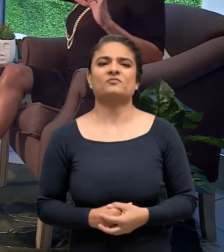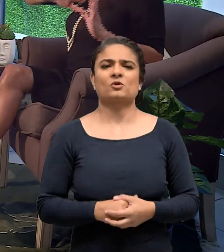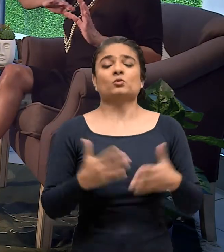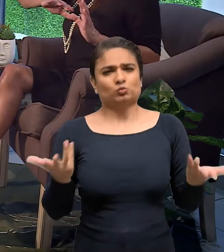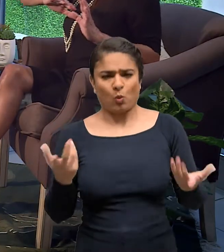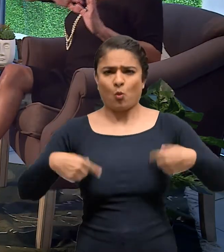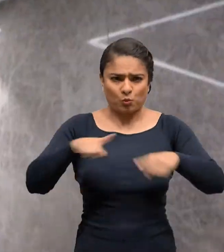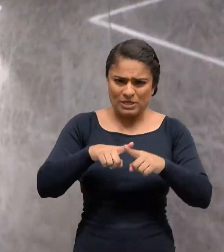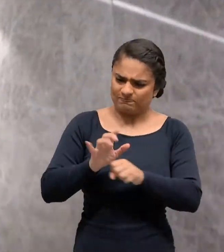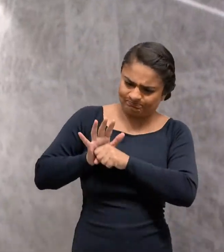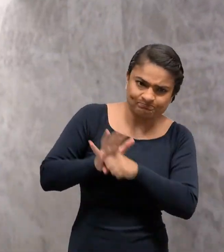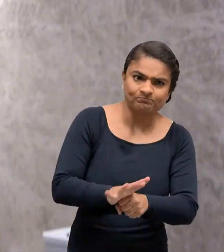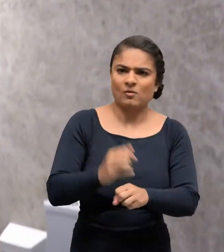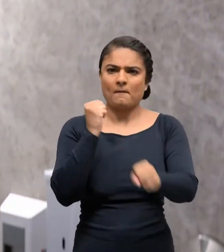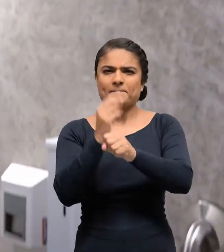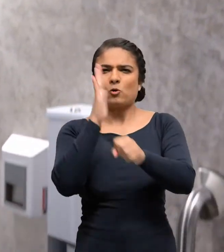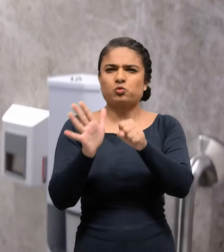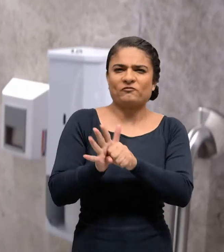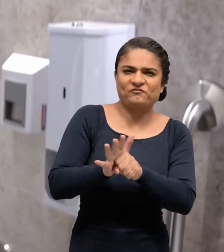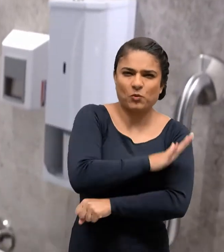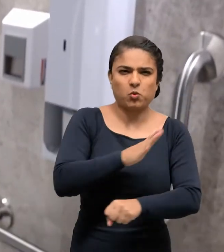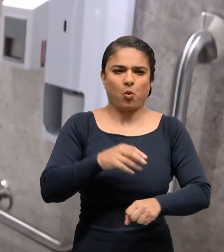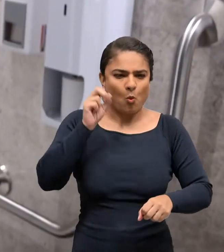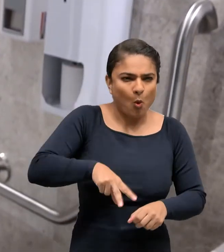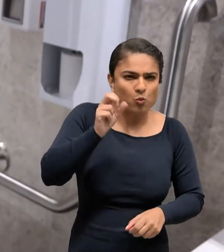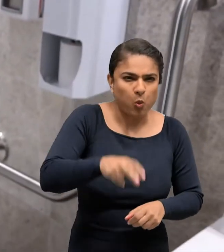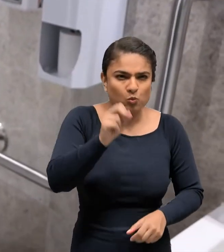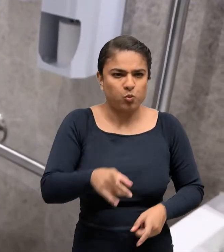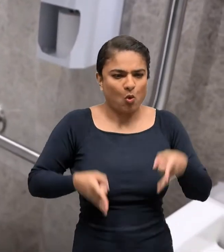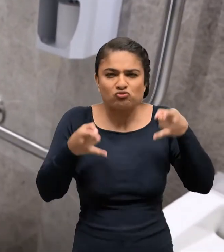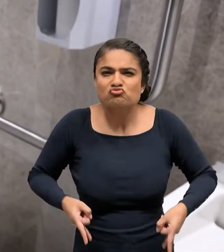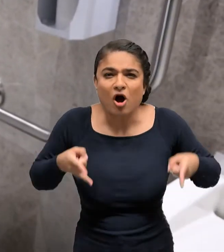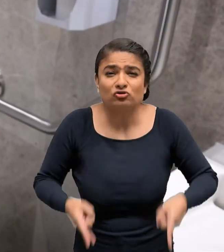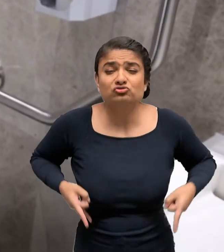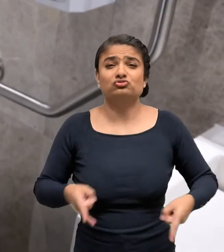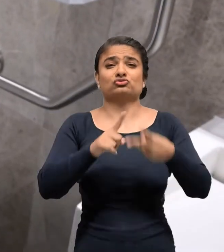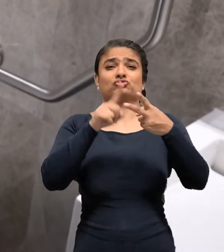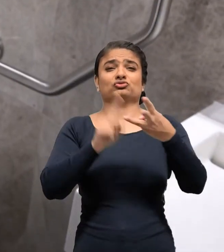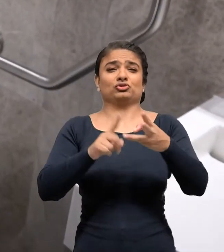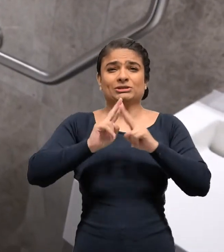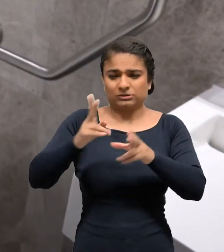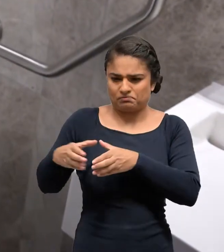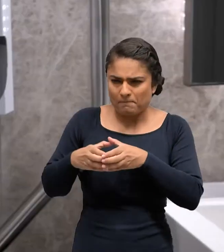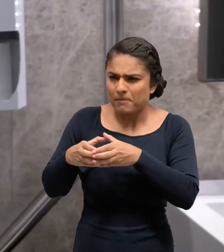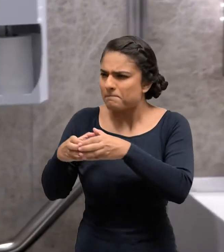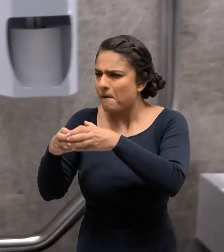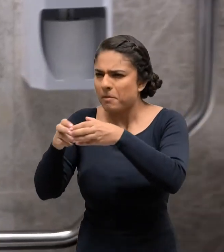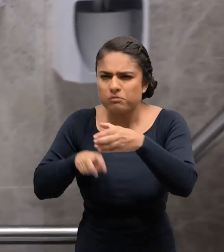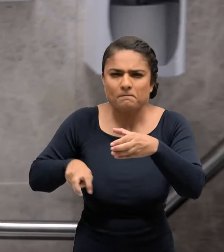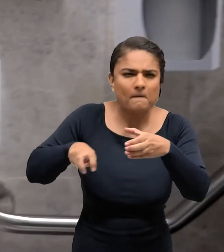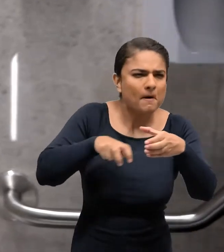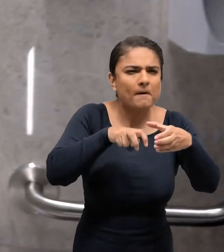have totally a walkabout with persons on crutches. Then we had wheelchair-bound focus